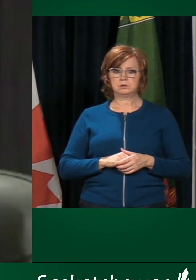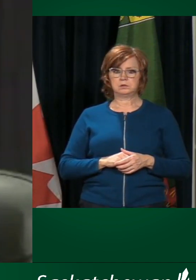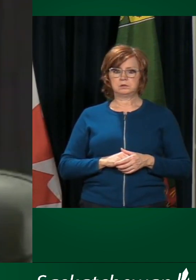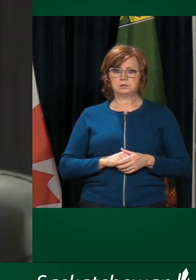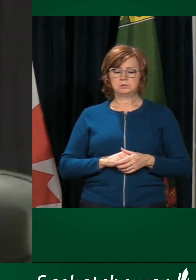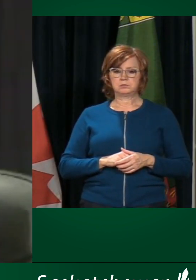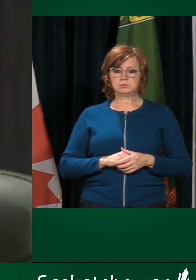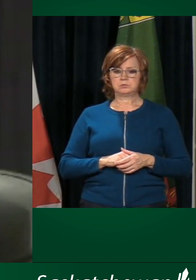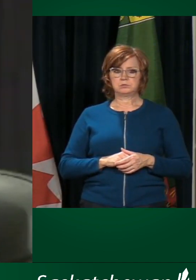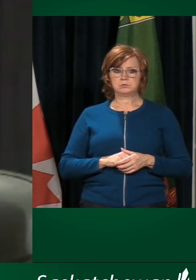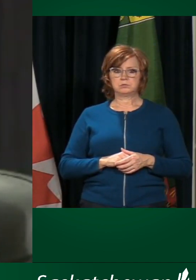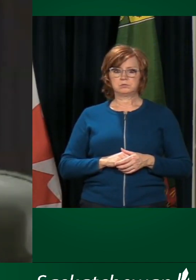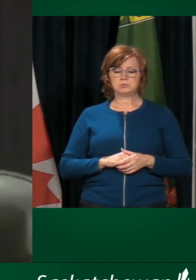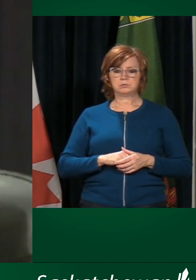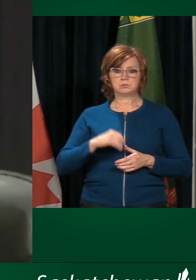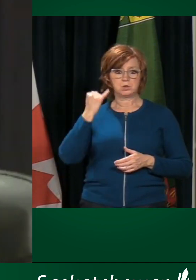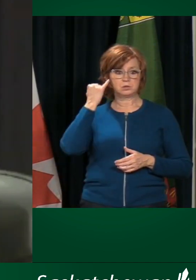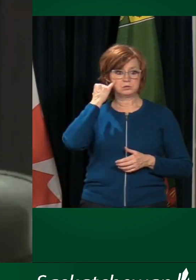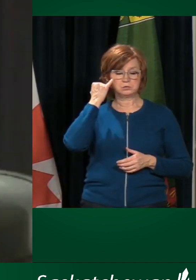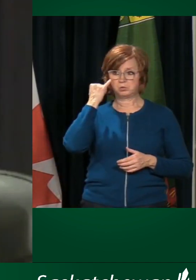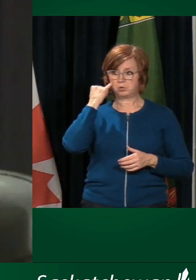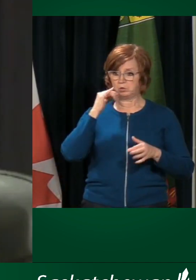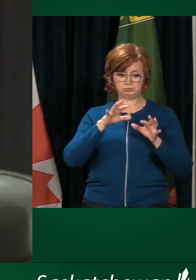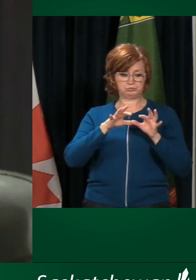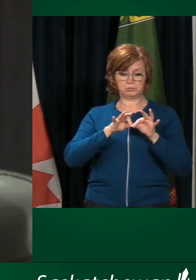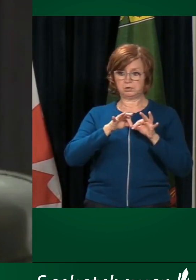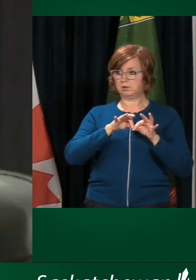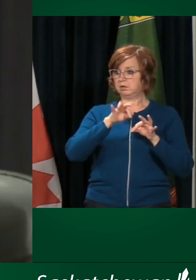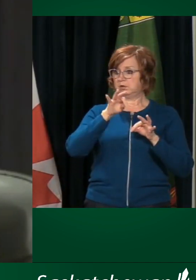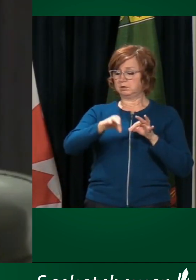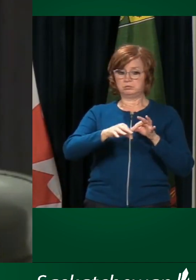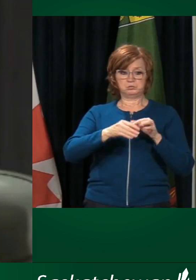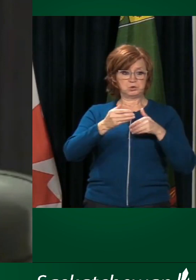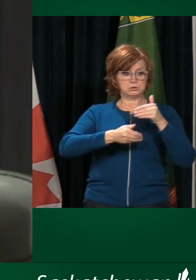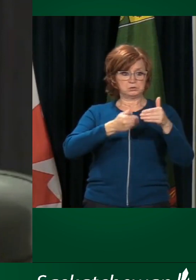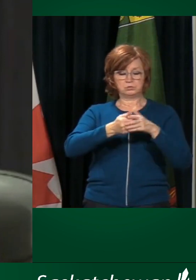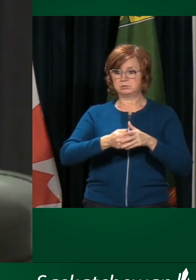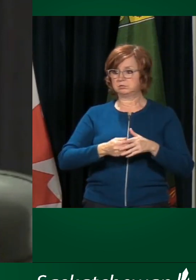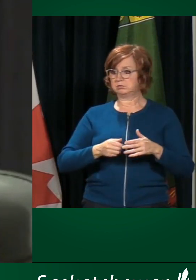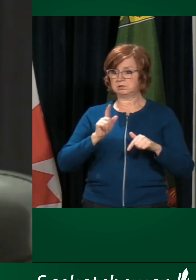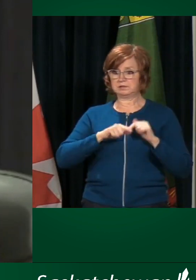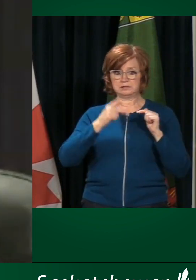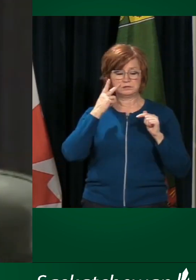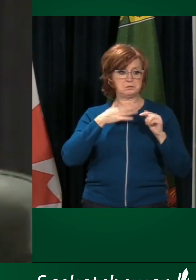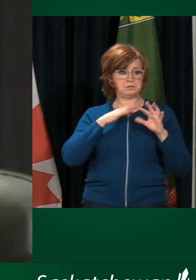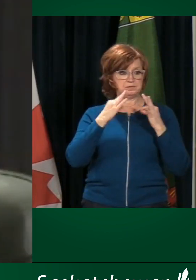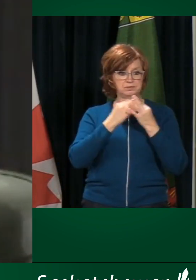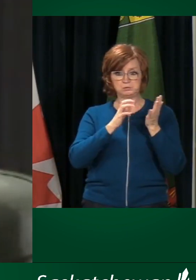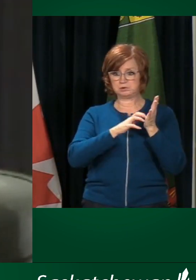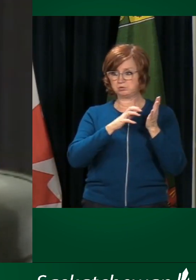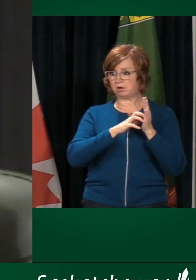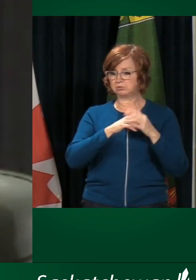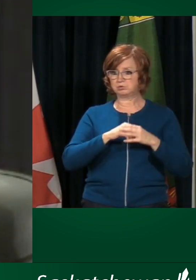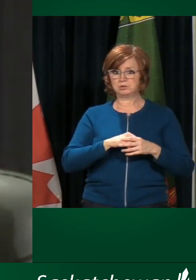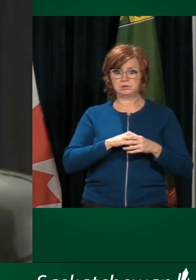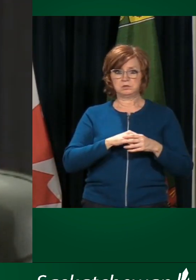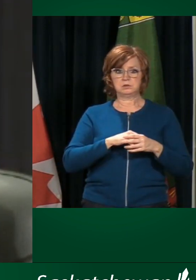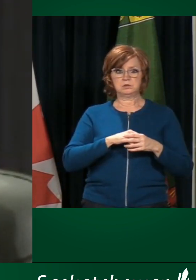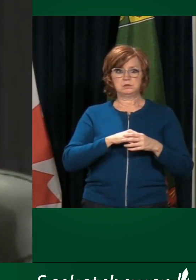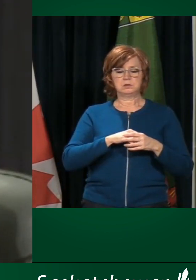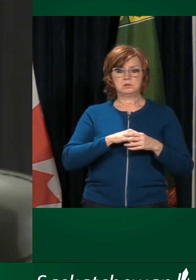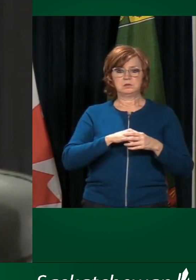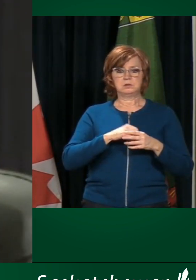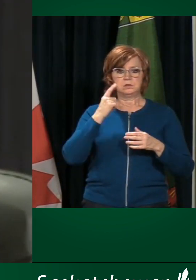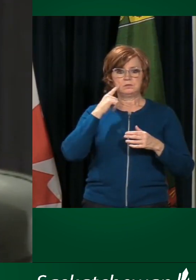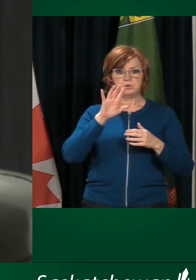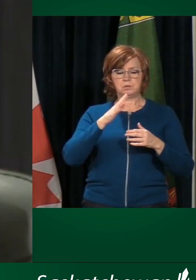delayed elective surgery or a delayed procedure, or somebody just not being able to see their family physician on a regular basis to see how their chronic disease